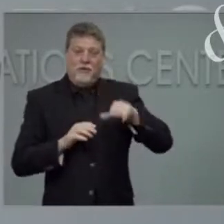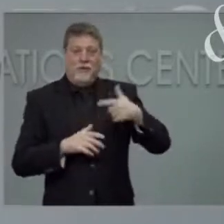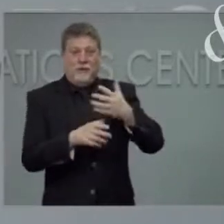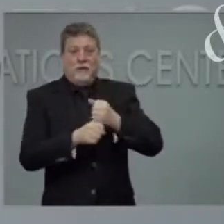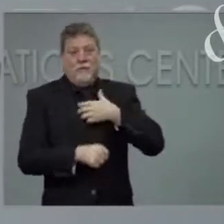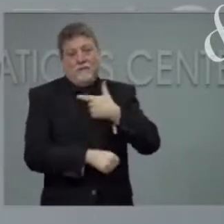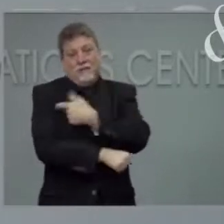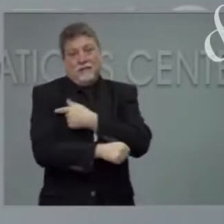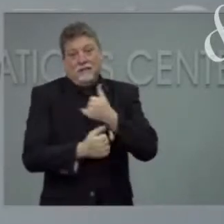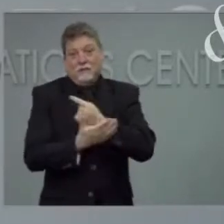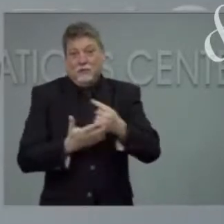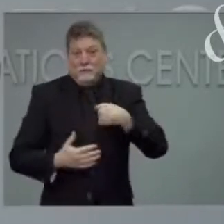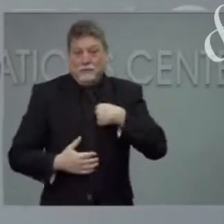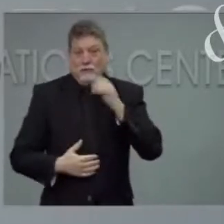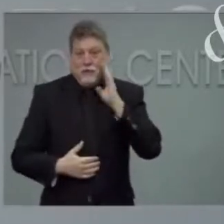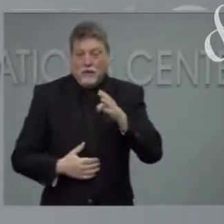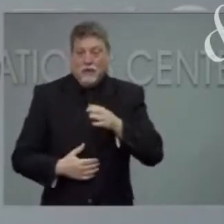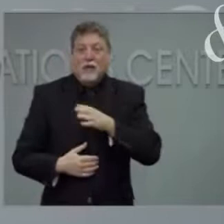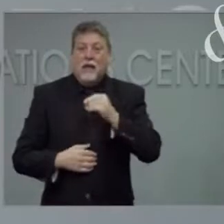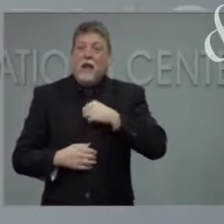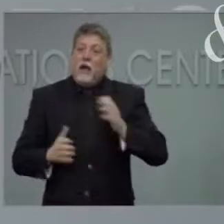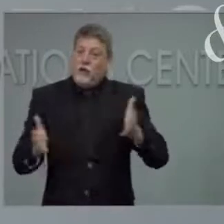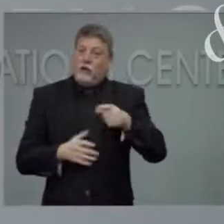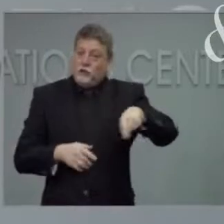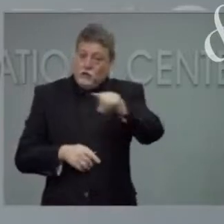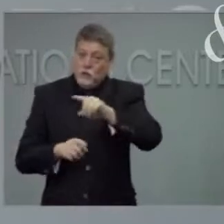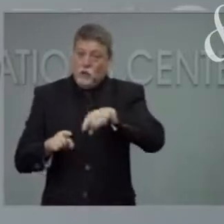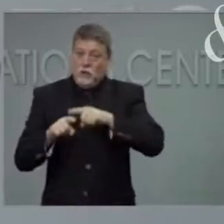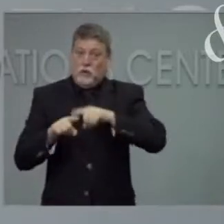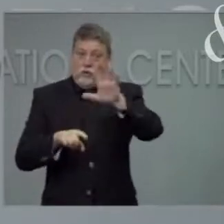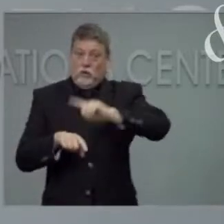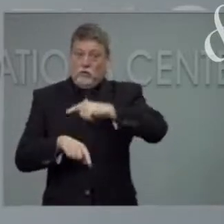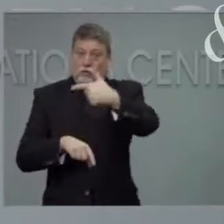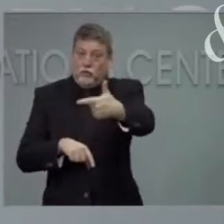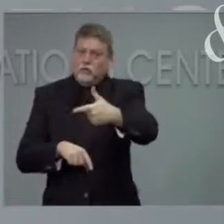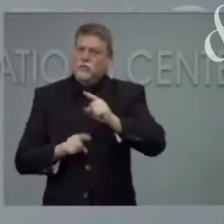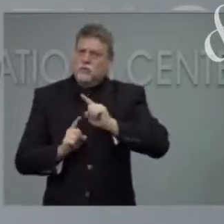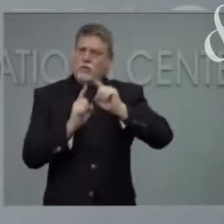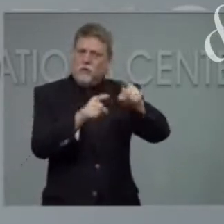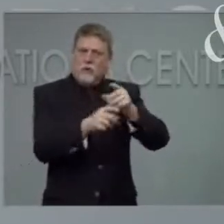to, when it is their spot in line, to get their shot. Thanks.